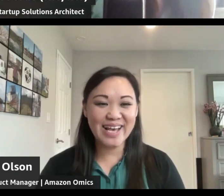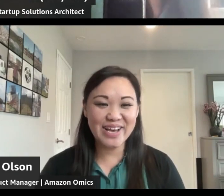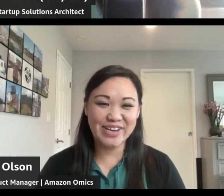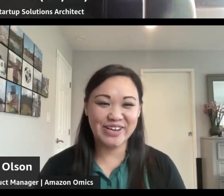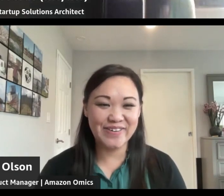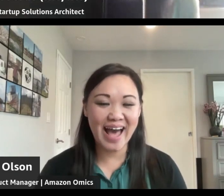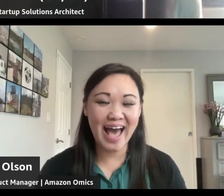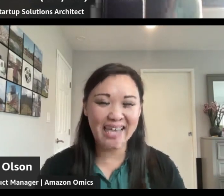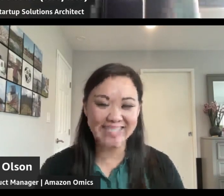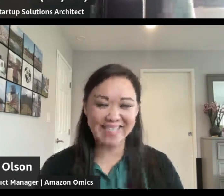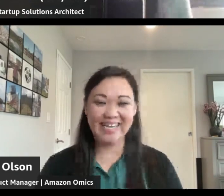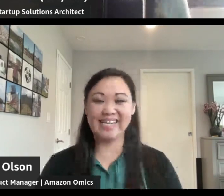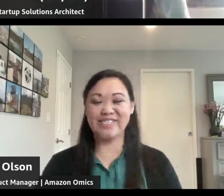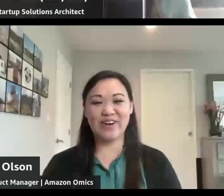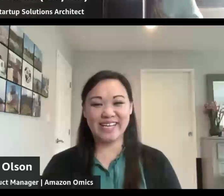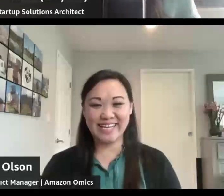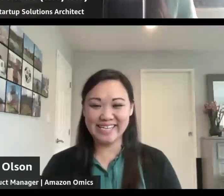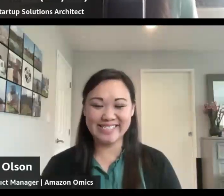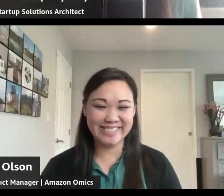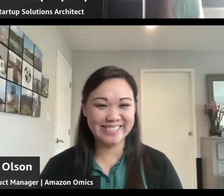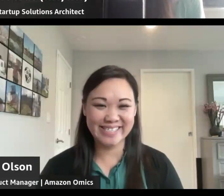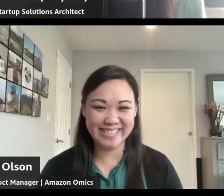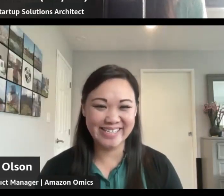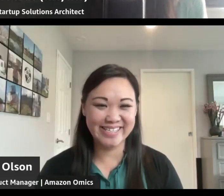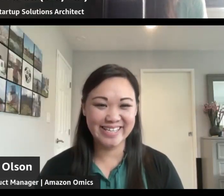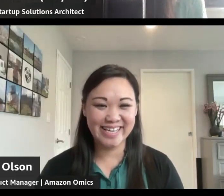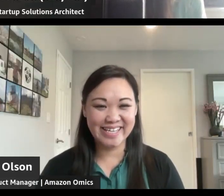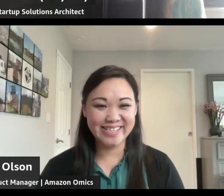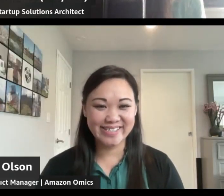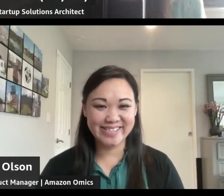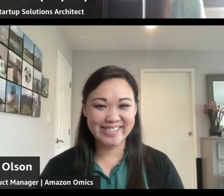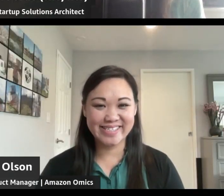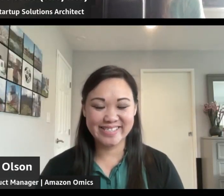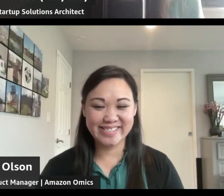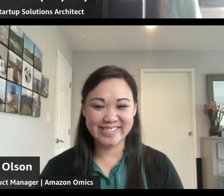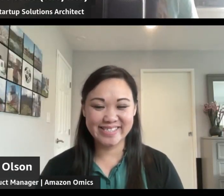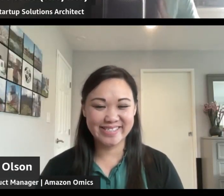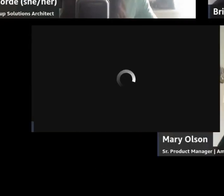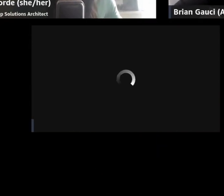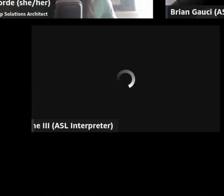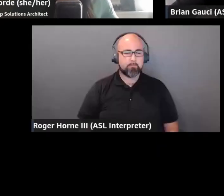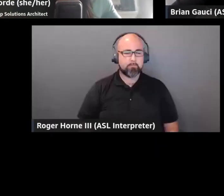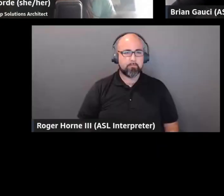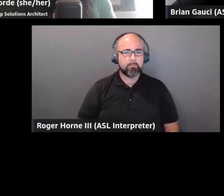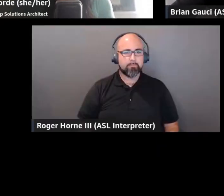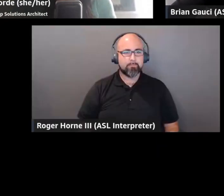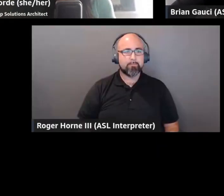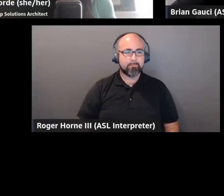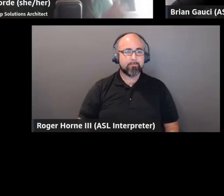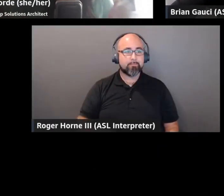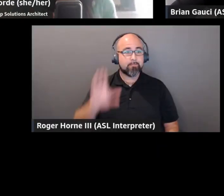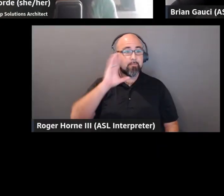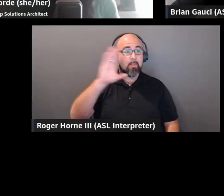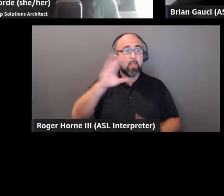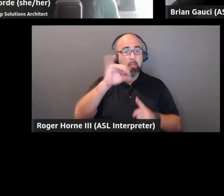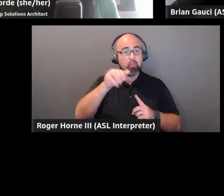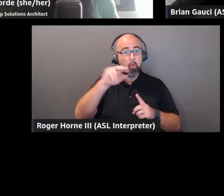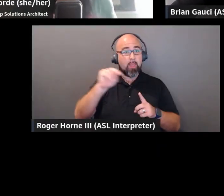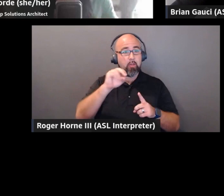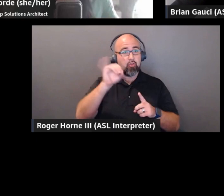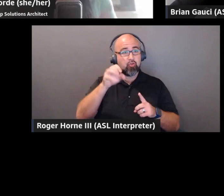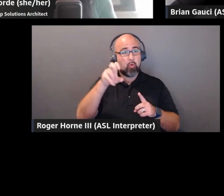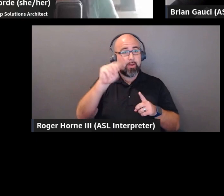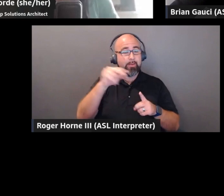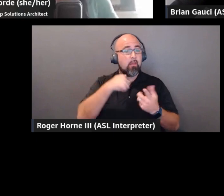Hello. Oh, hi, Jillian and Jordan. Awesome. So for those, Mary, maybe if you can do an intro